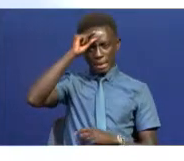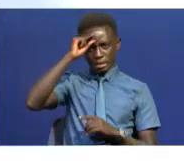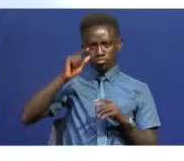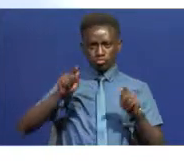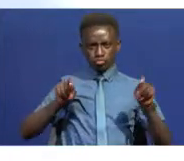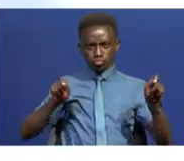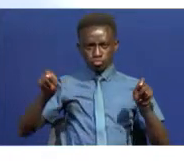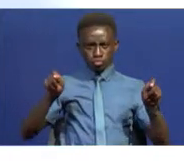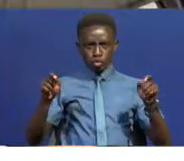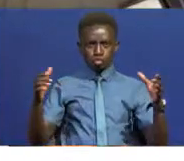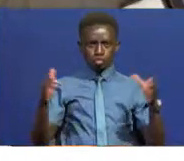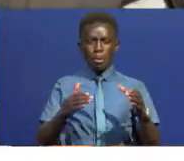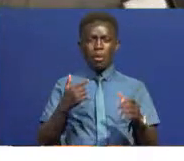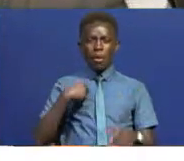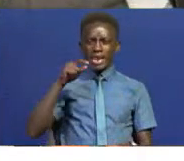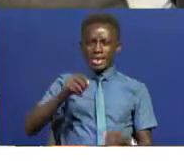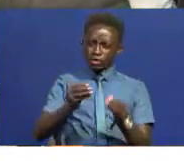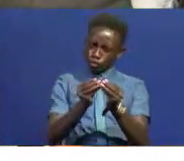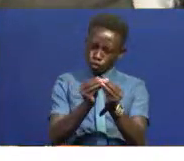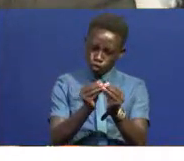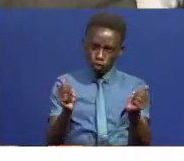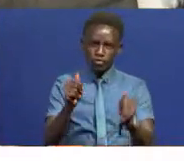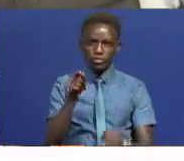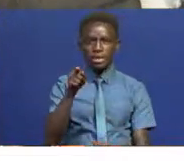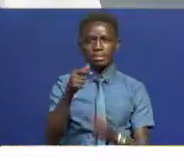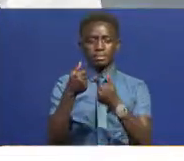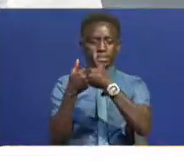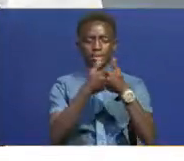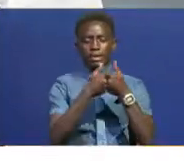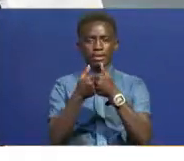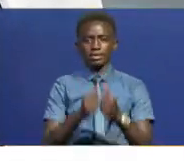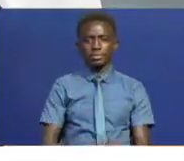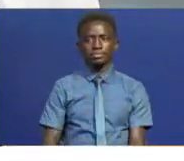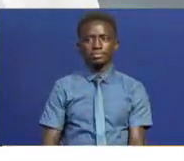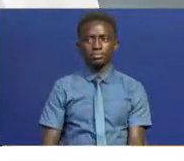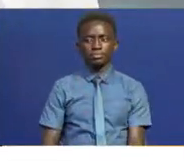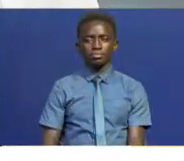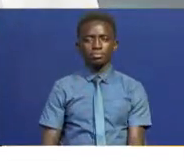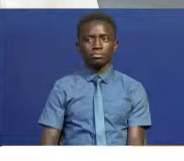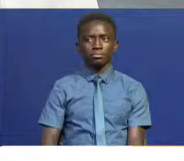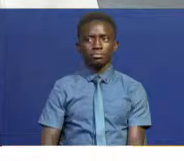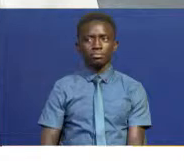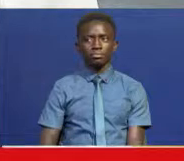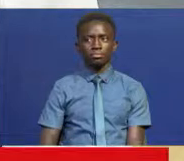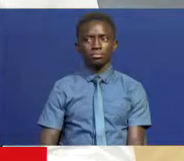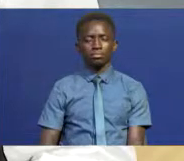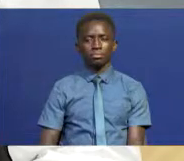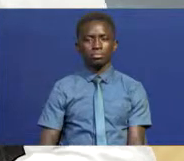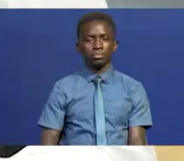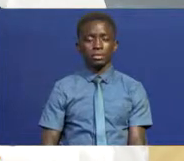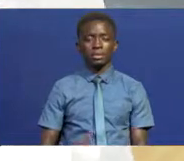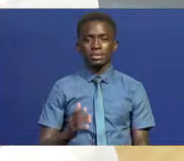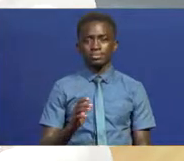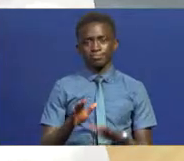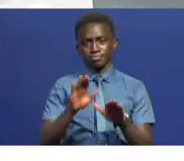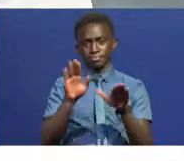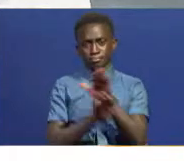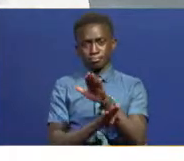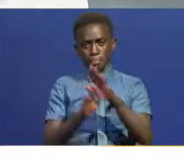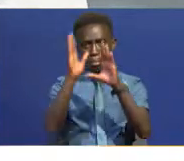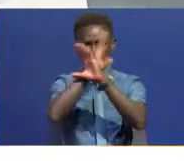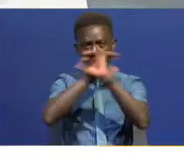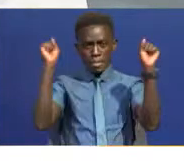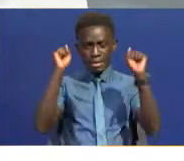deal with this challenge. President Rigathi Gachagua has appealed to